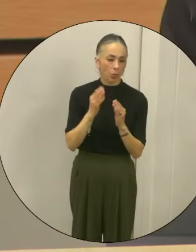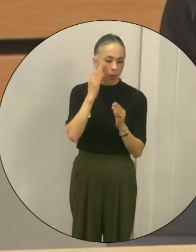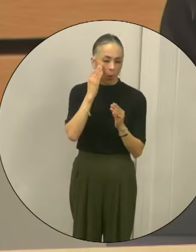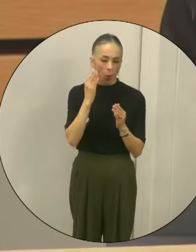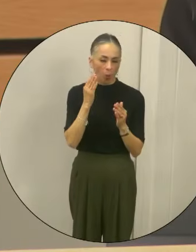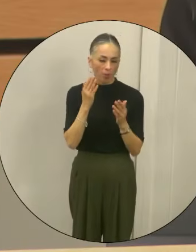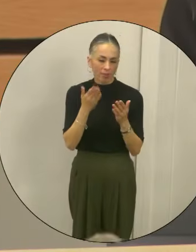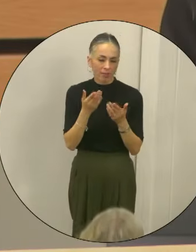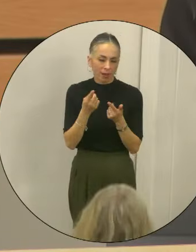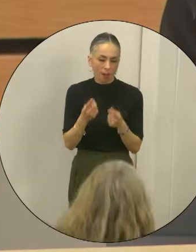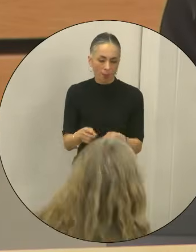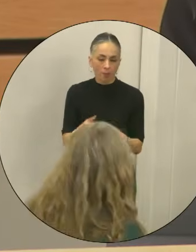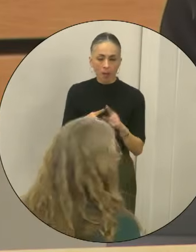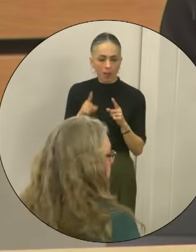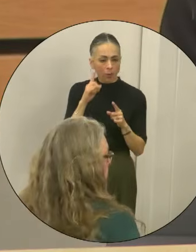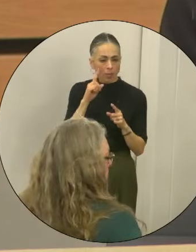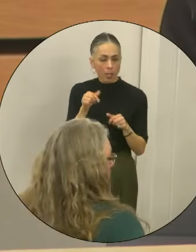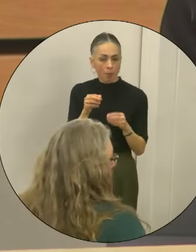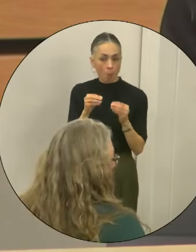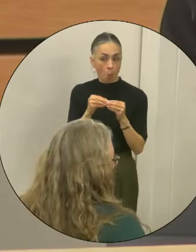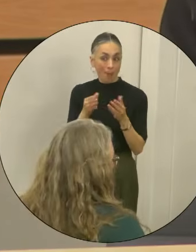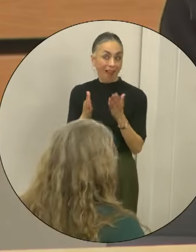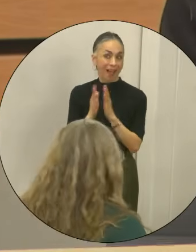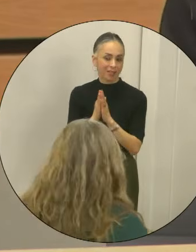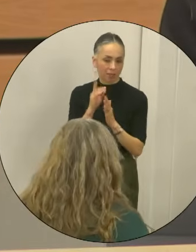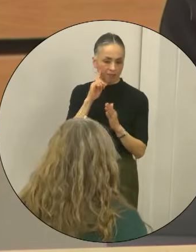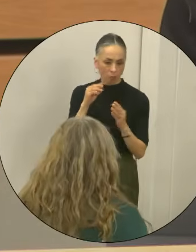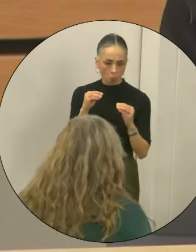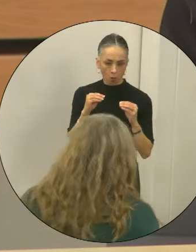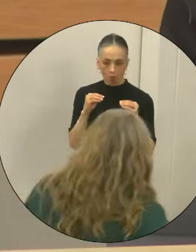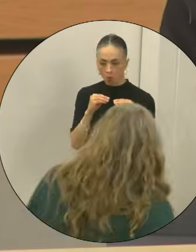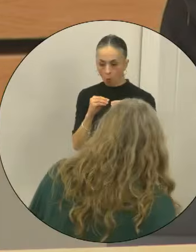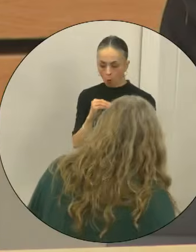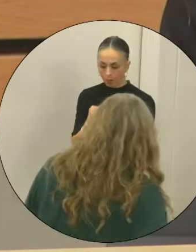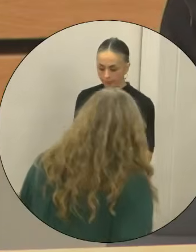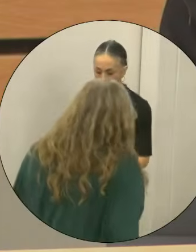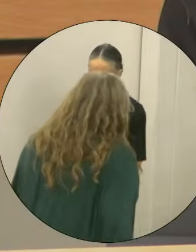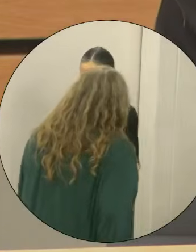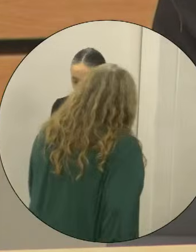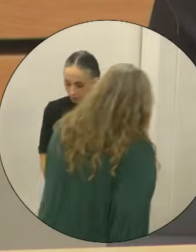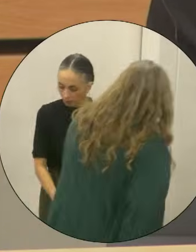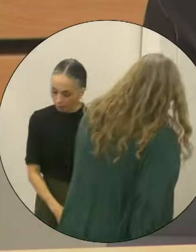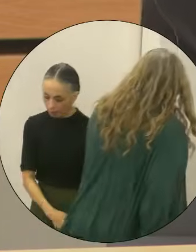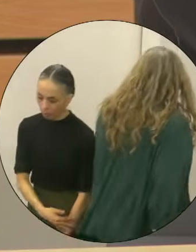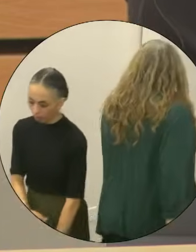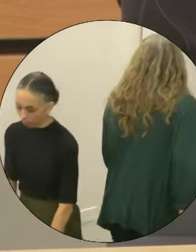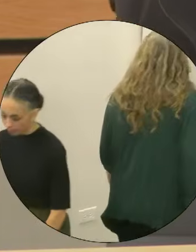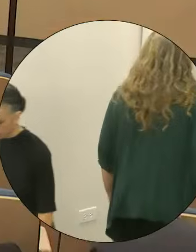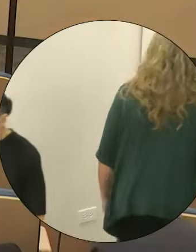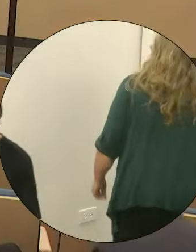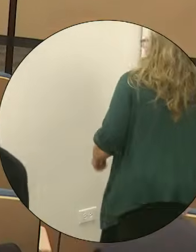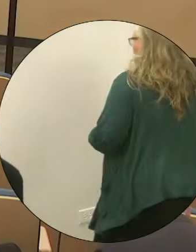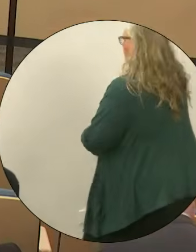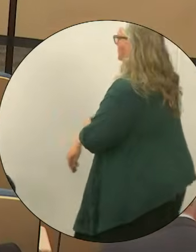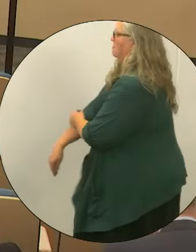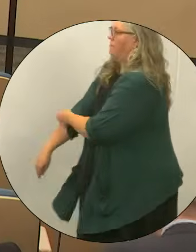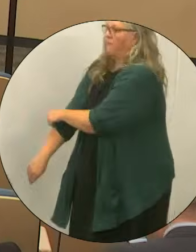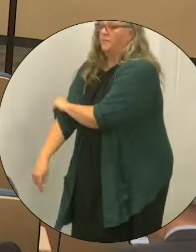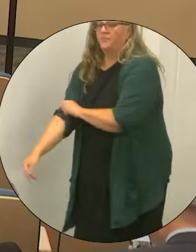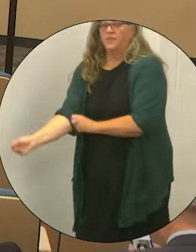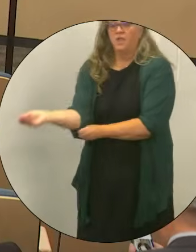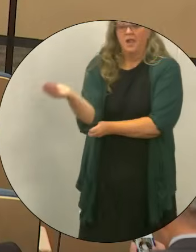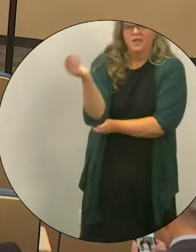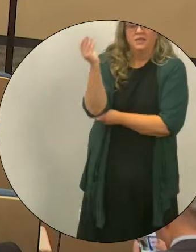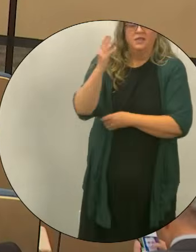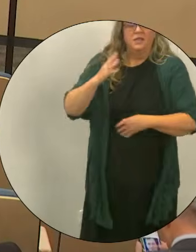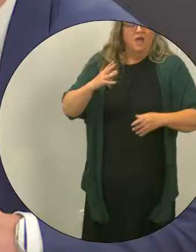happen. But I think we could get more by asking for more and combining those. Nick Ciccone for the